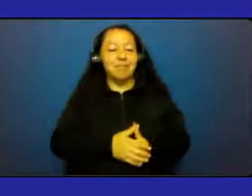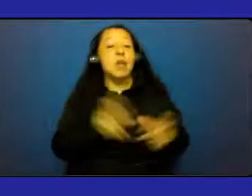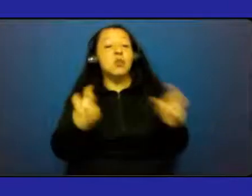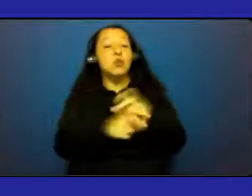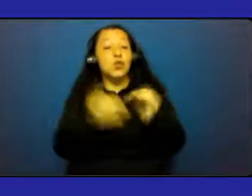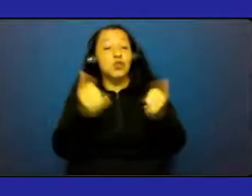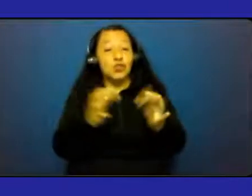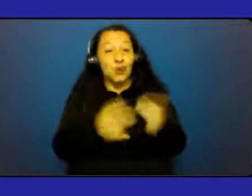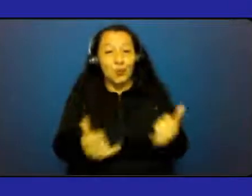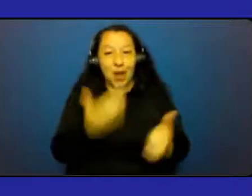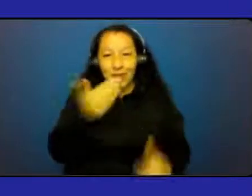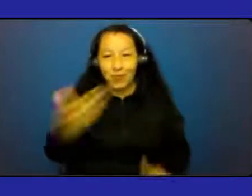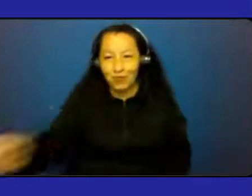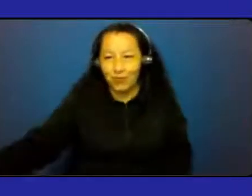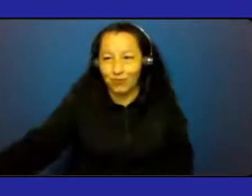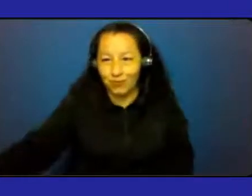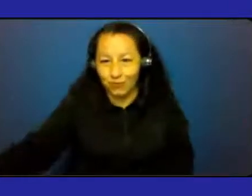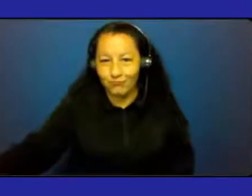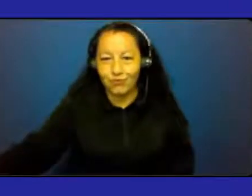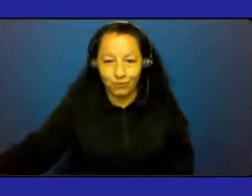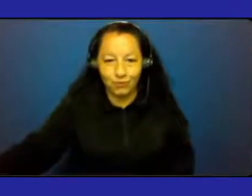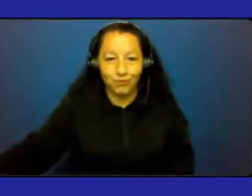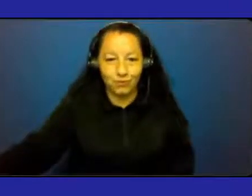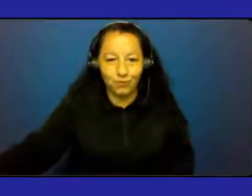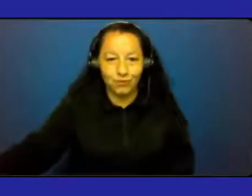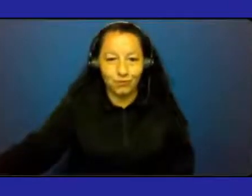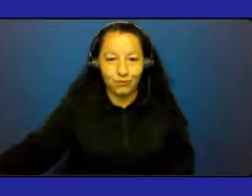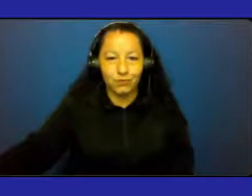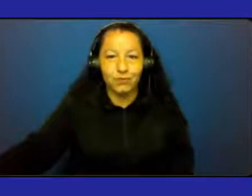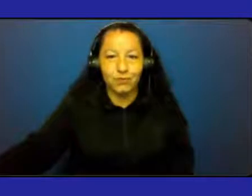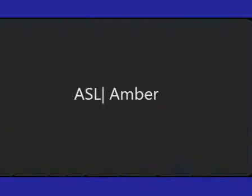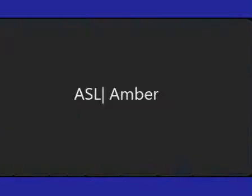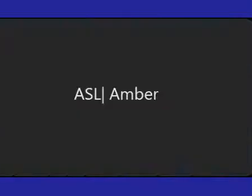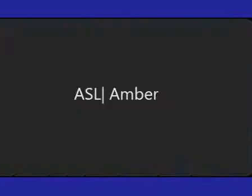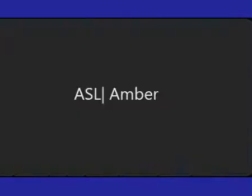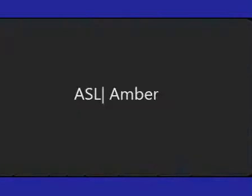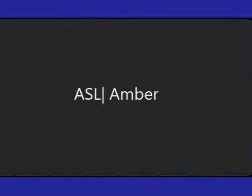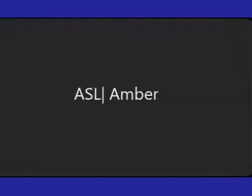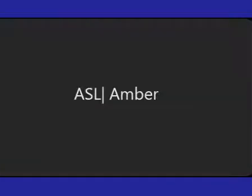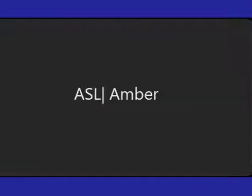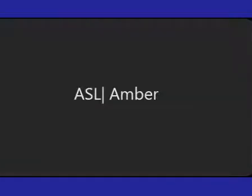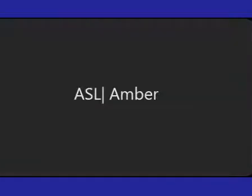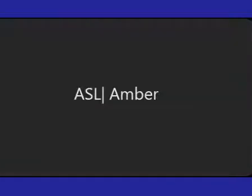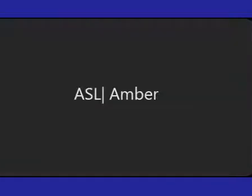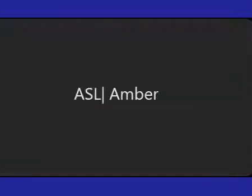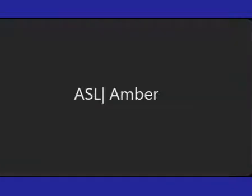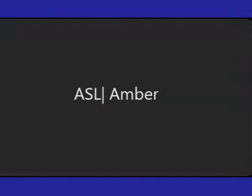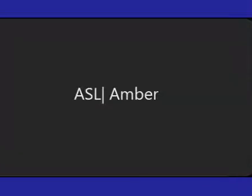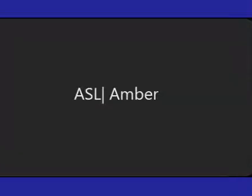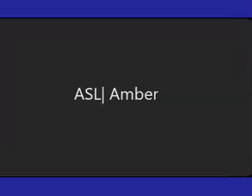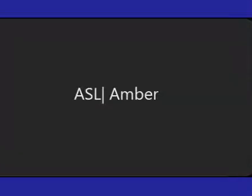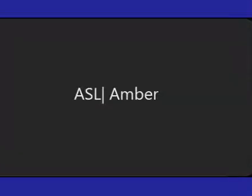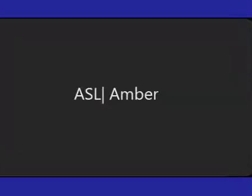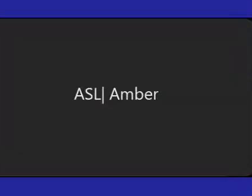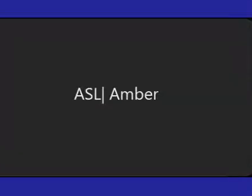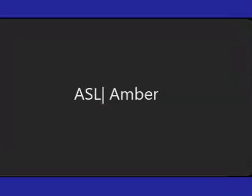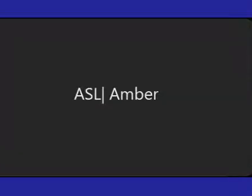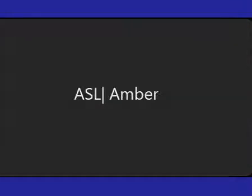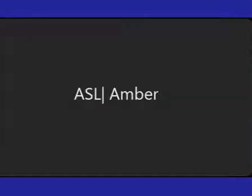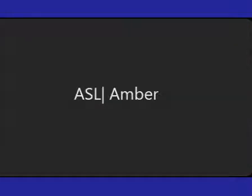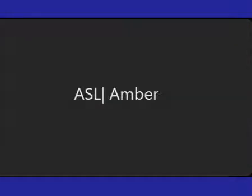your comments. Our next speaker is Mercedes Narcisse, Council Member, District 46, the New York City